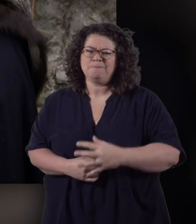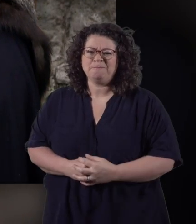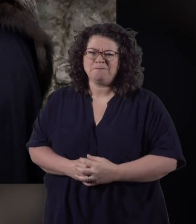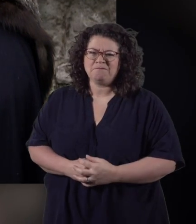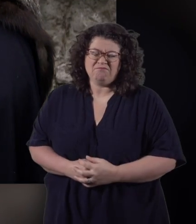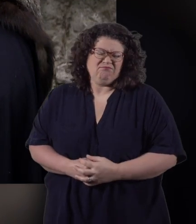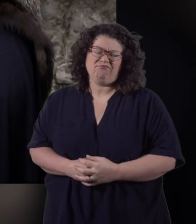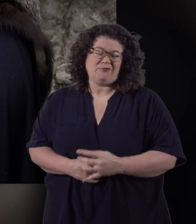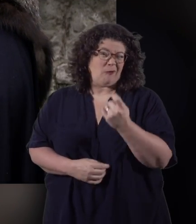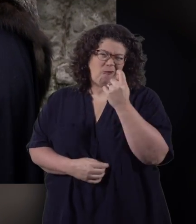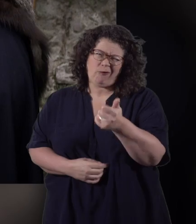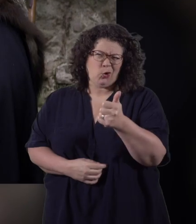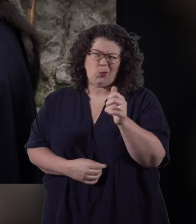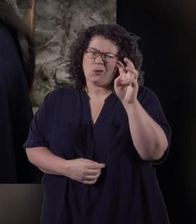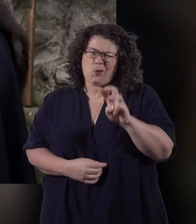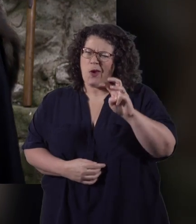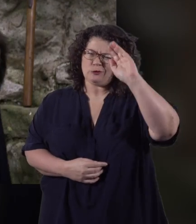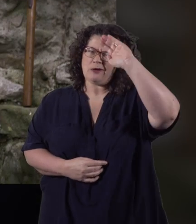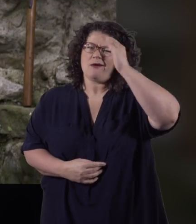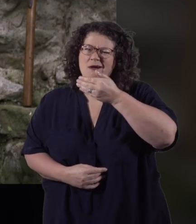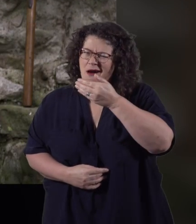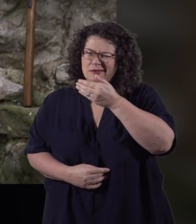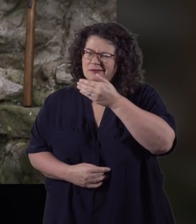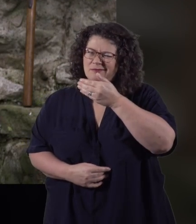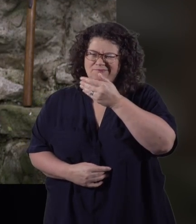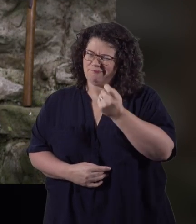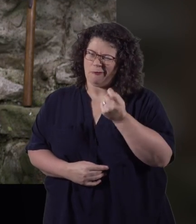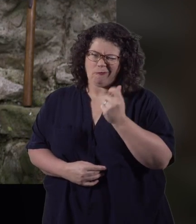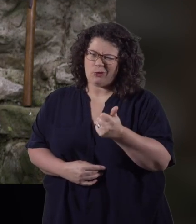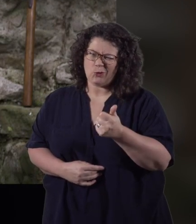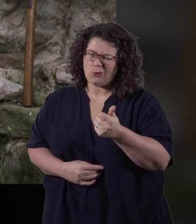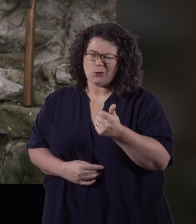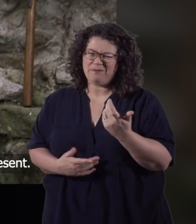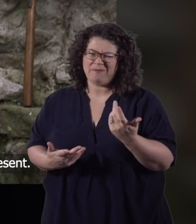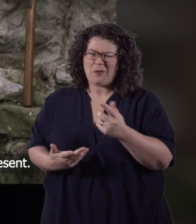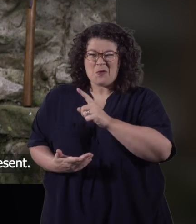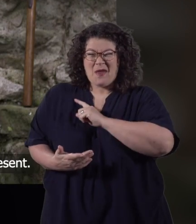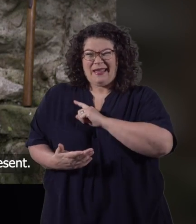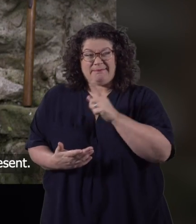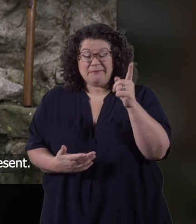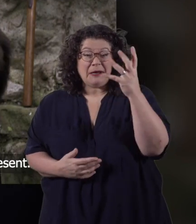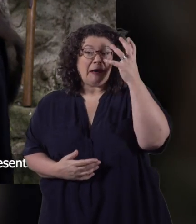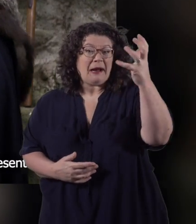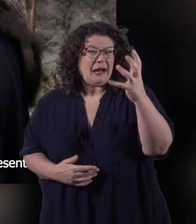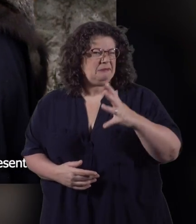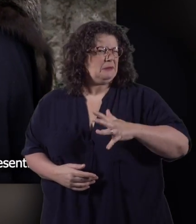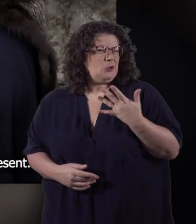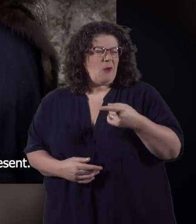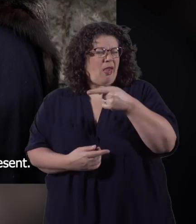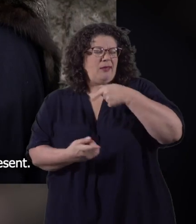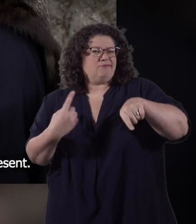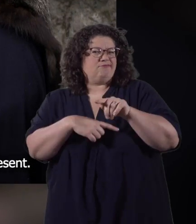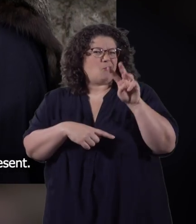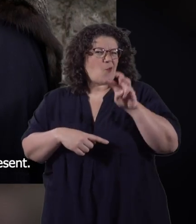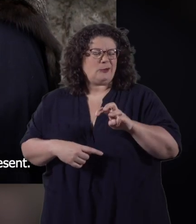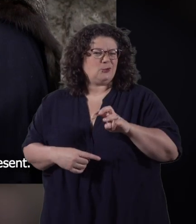him. Well, I am afraid there are very few Welsh knights. I fear that we are not perhaps in the